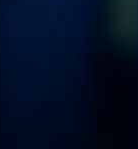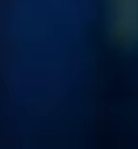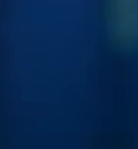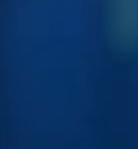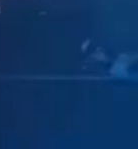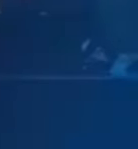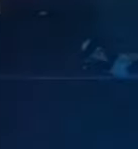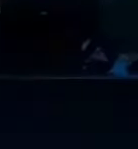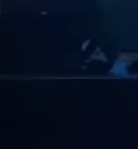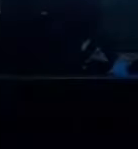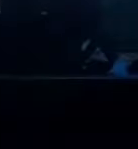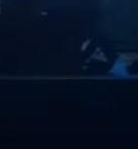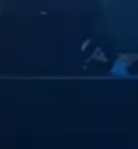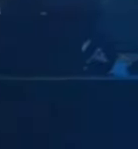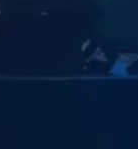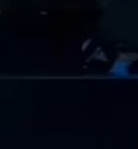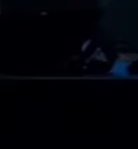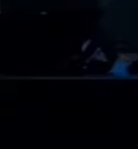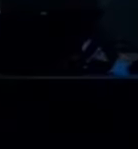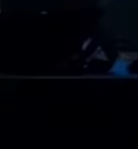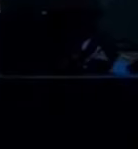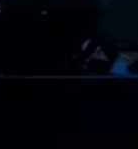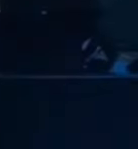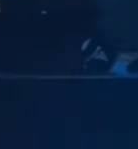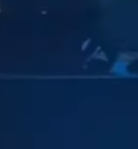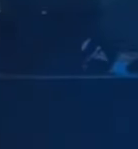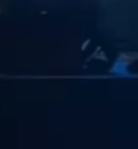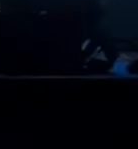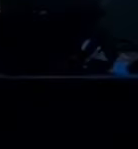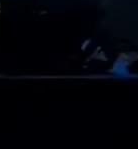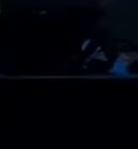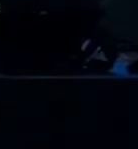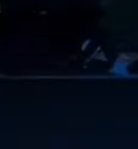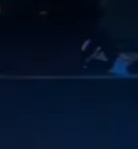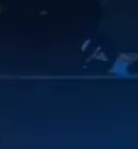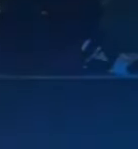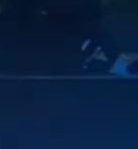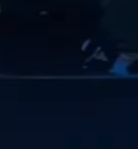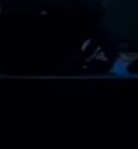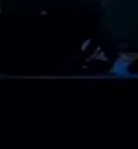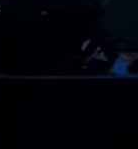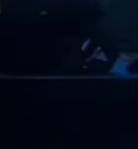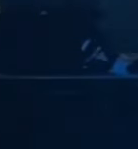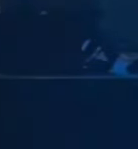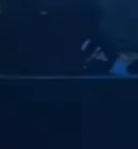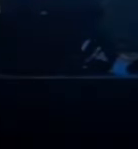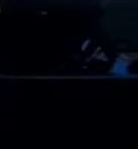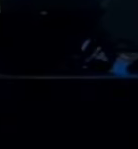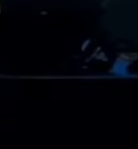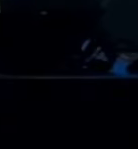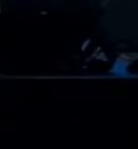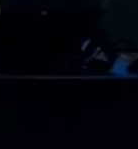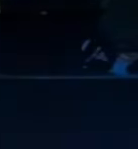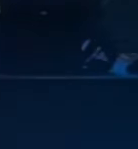ago, I got the opportunity to start from zero again, go to Eastern Germany, start with nothing, had